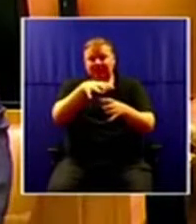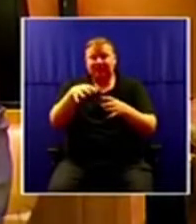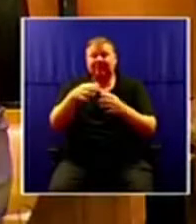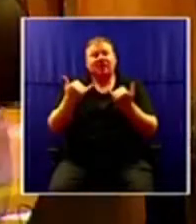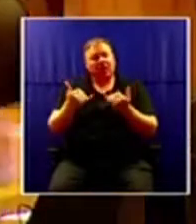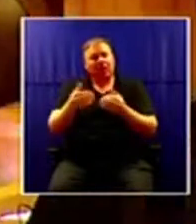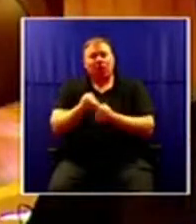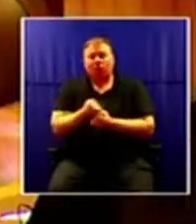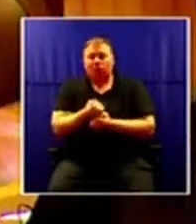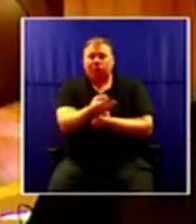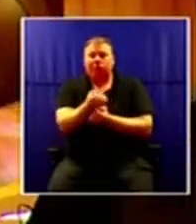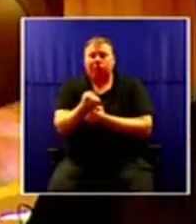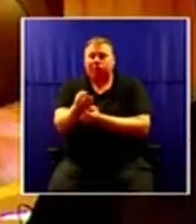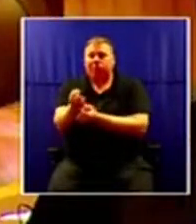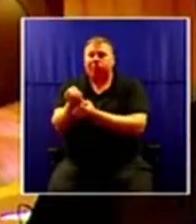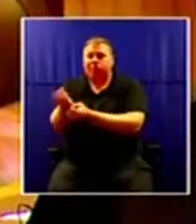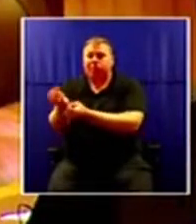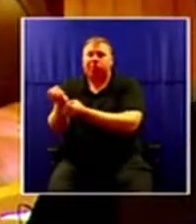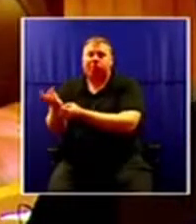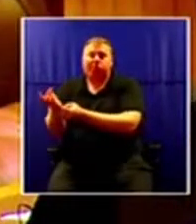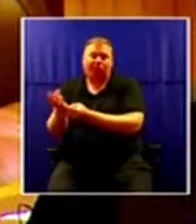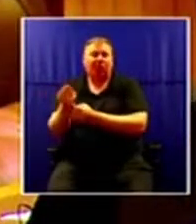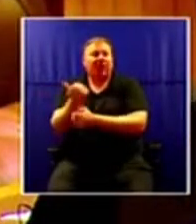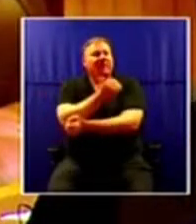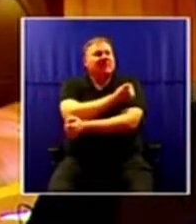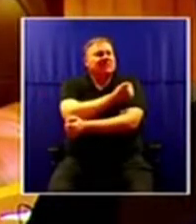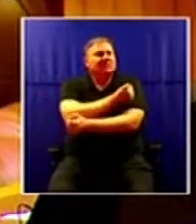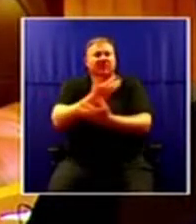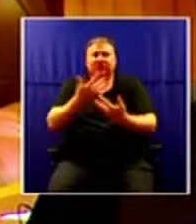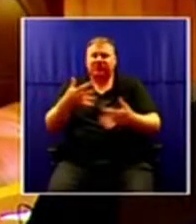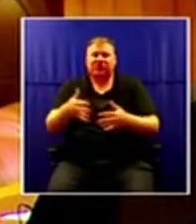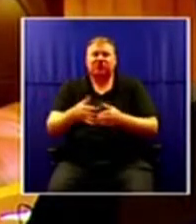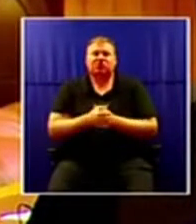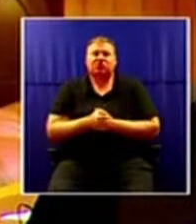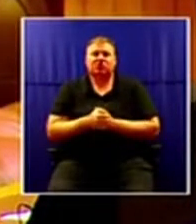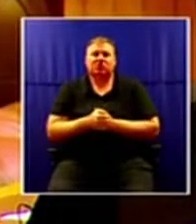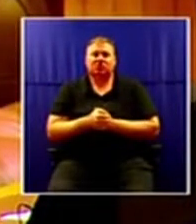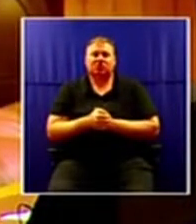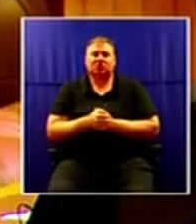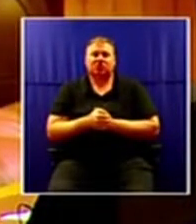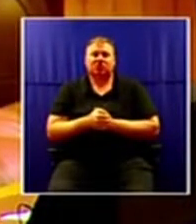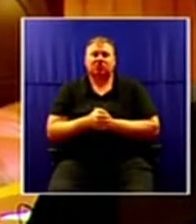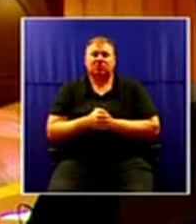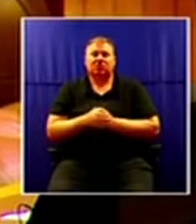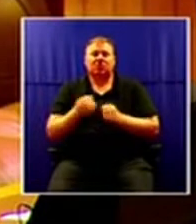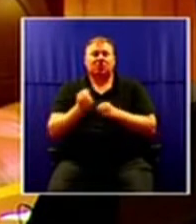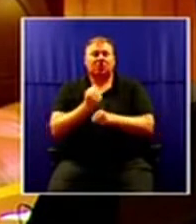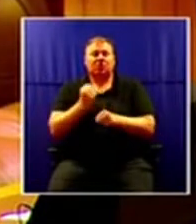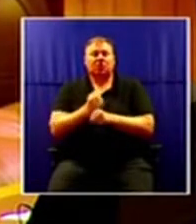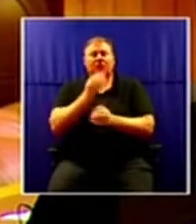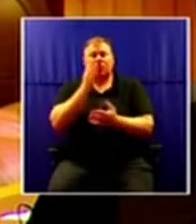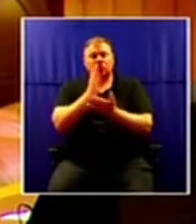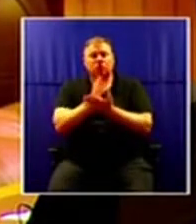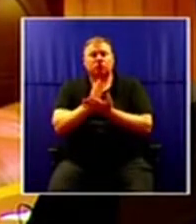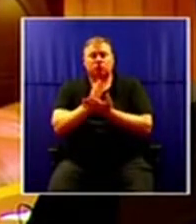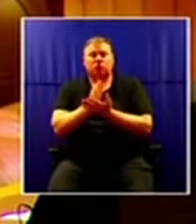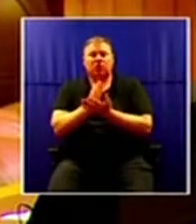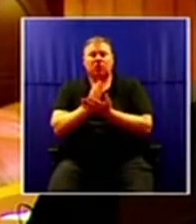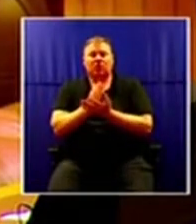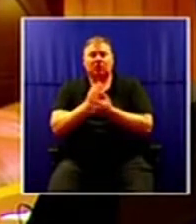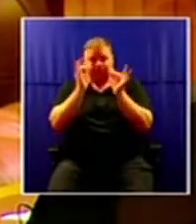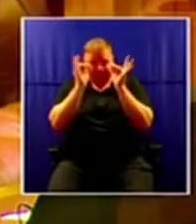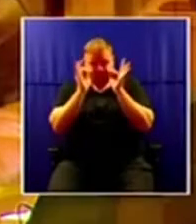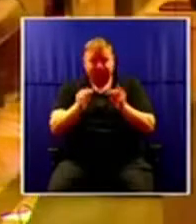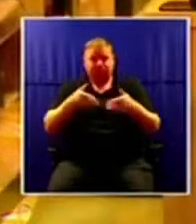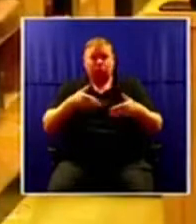out these vaccines and who will make sure that they are rolled out in the most efficient